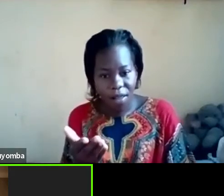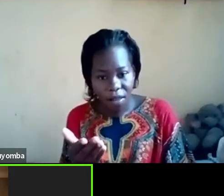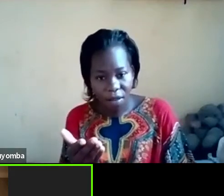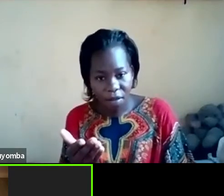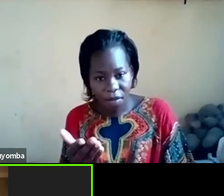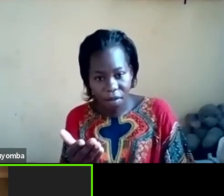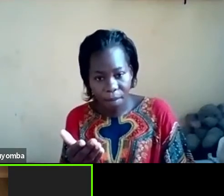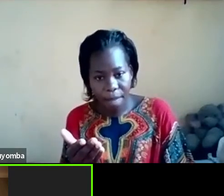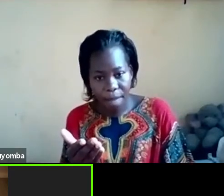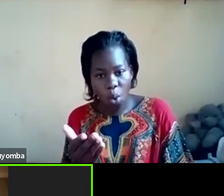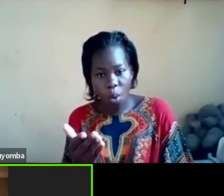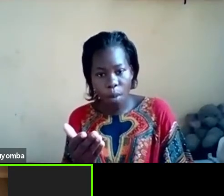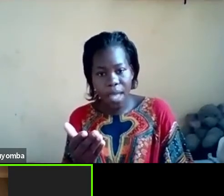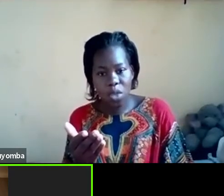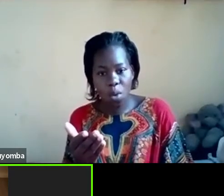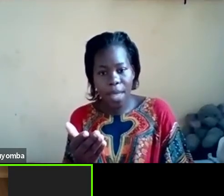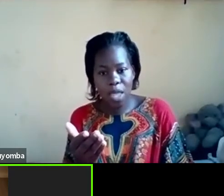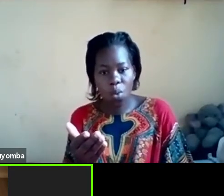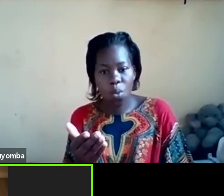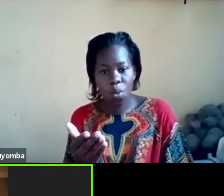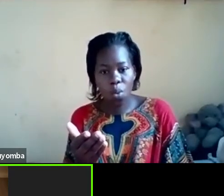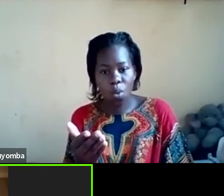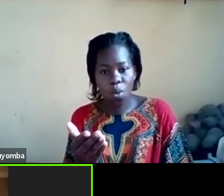what is the other one? You have,